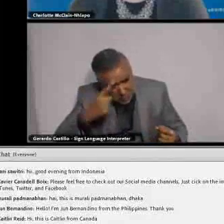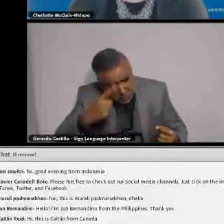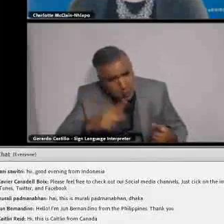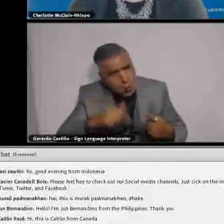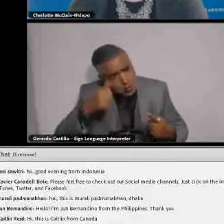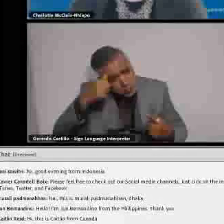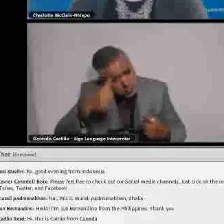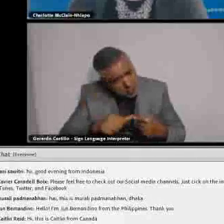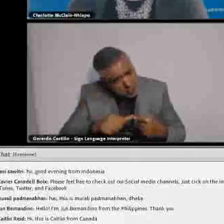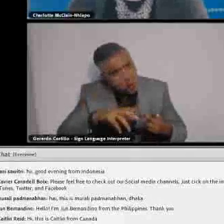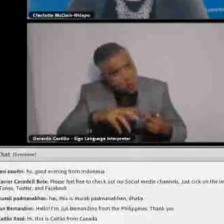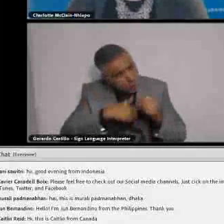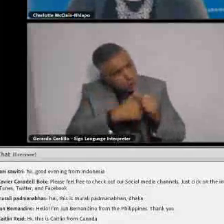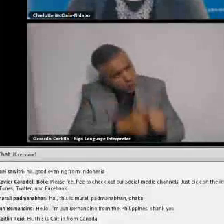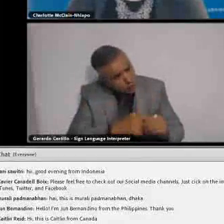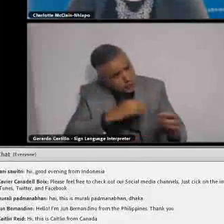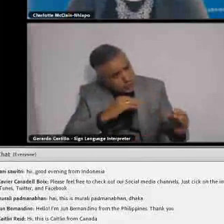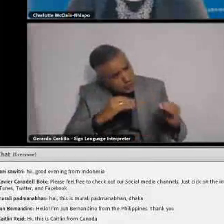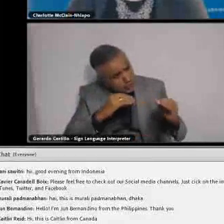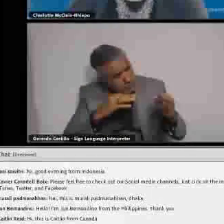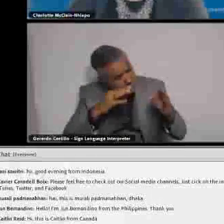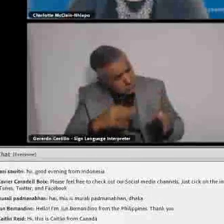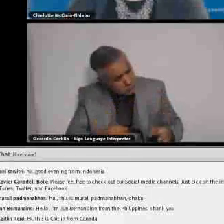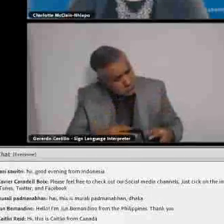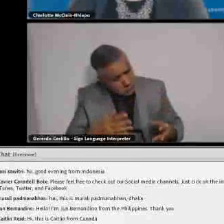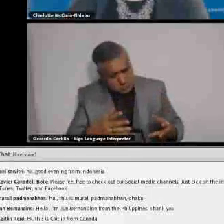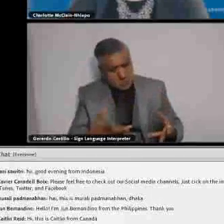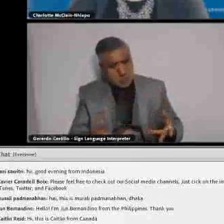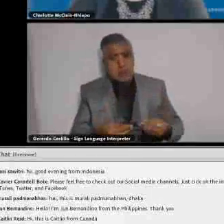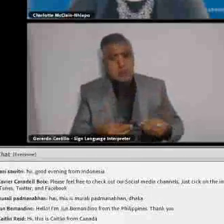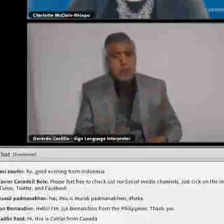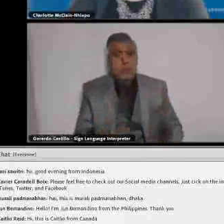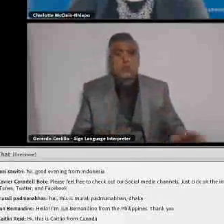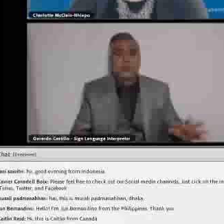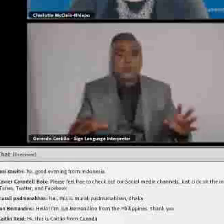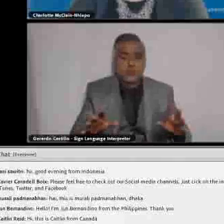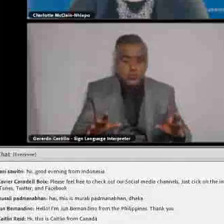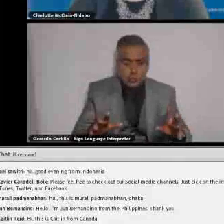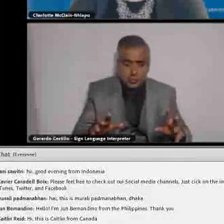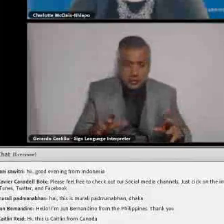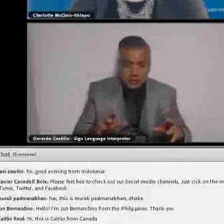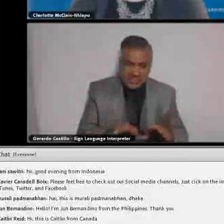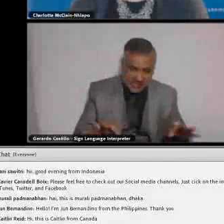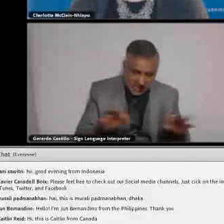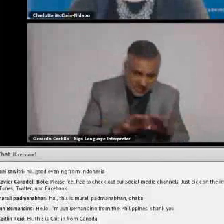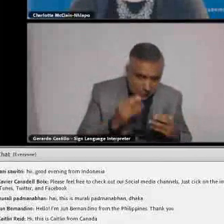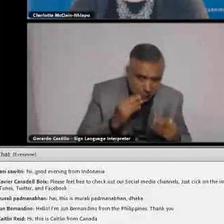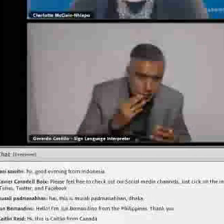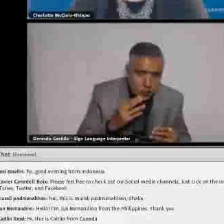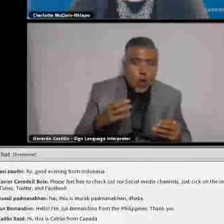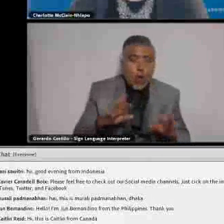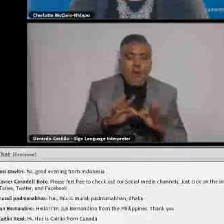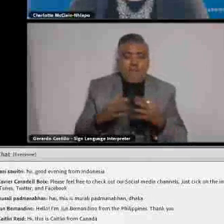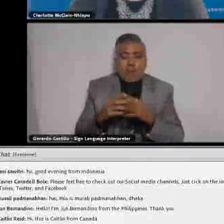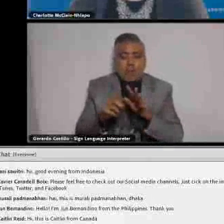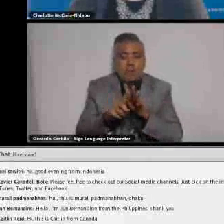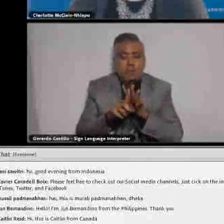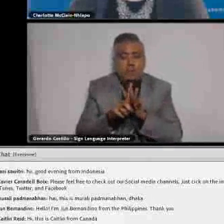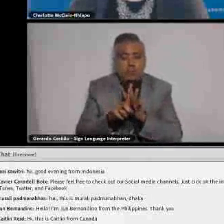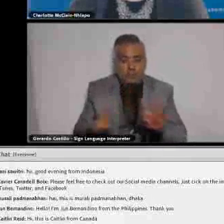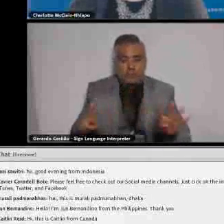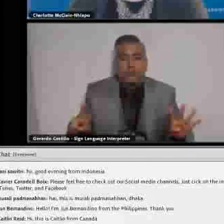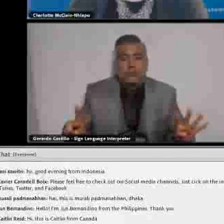instructions. They may lose contact information and be separated from family members and the